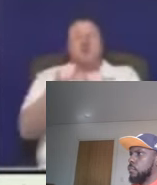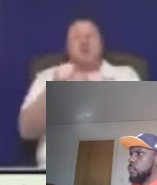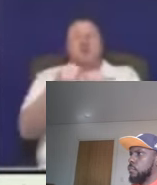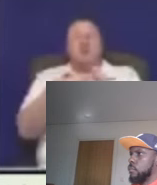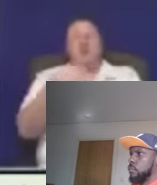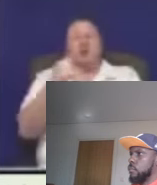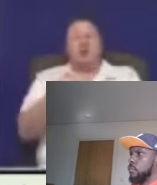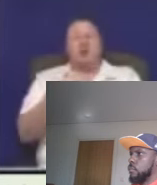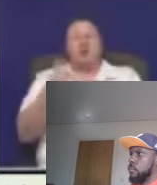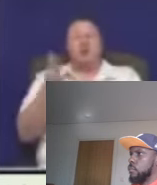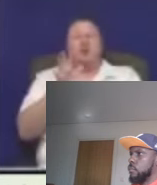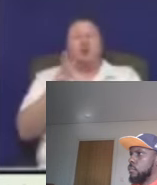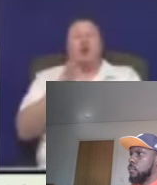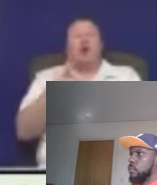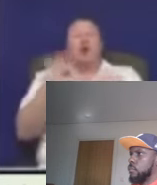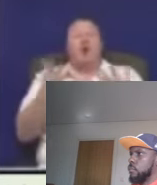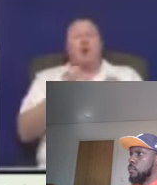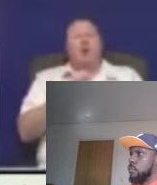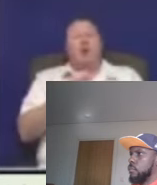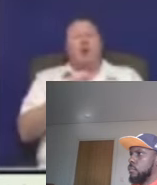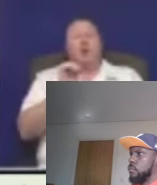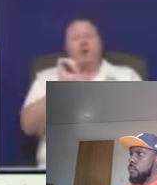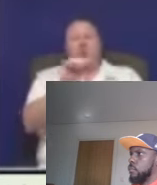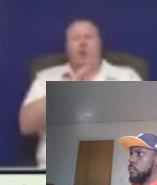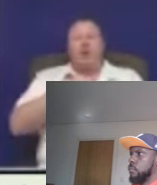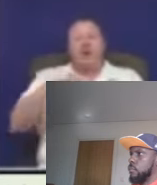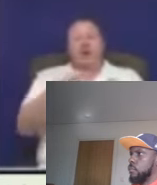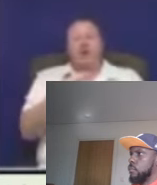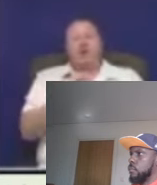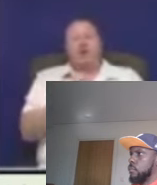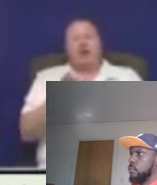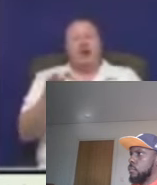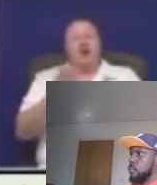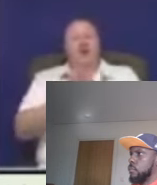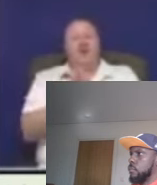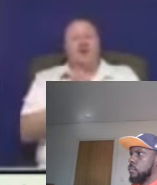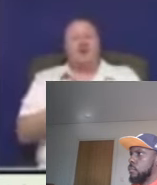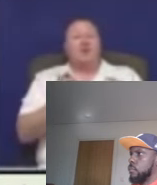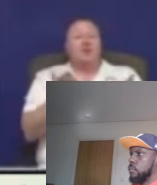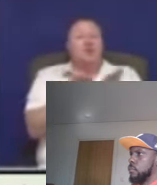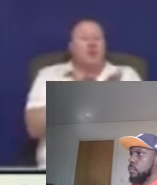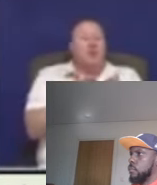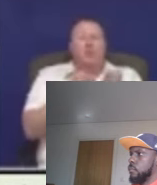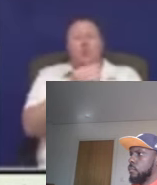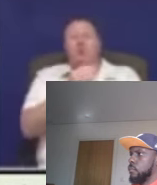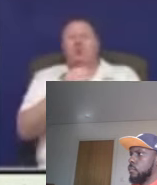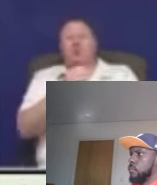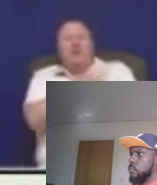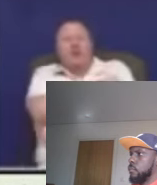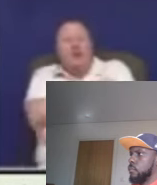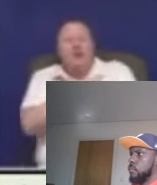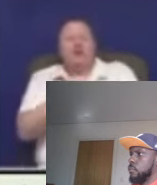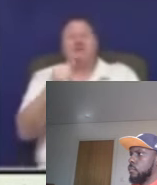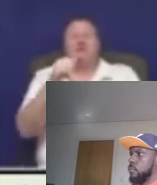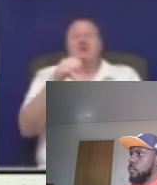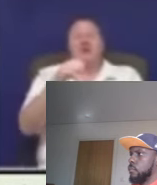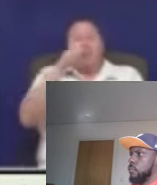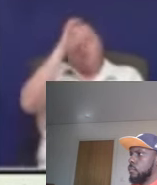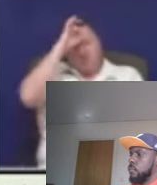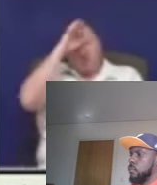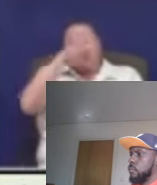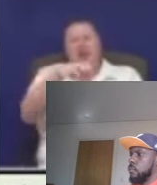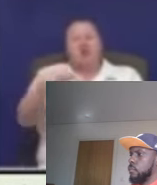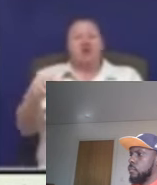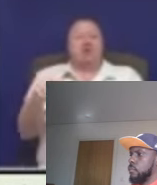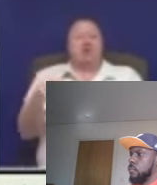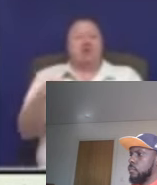delays have affected your constituents, who had hoped that these schools, clinics, police stations, and community centres would